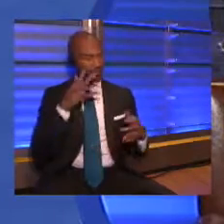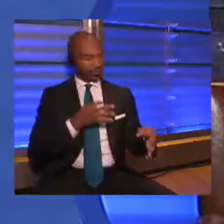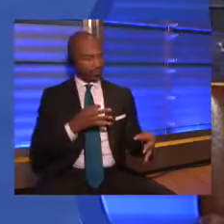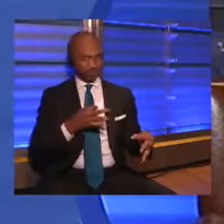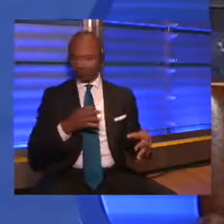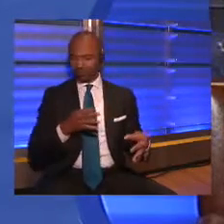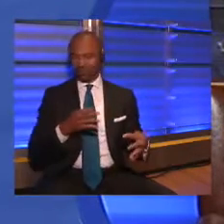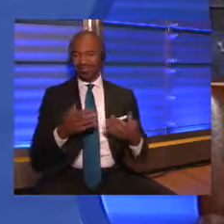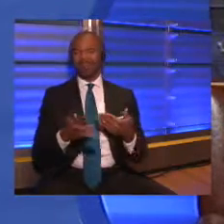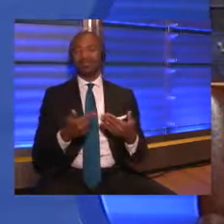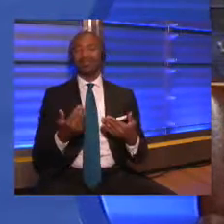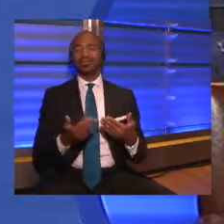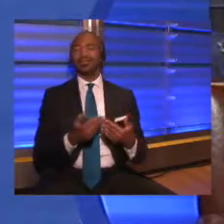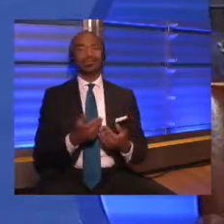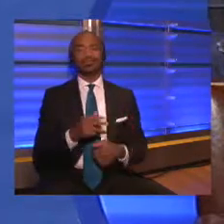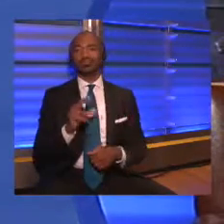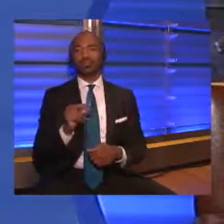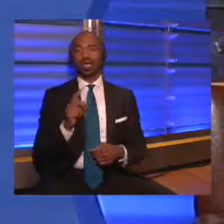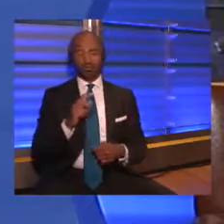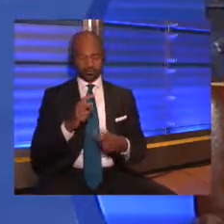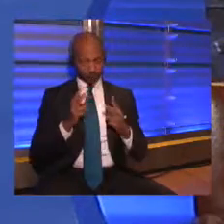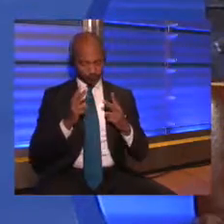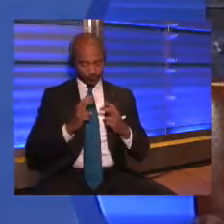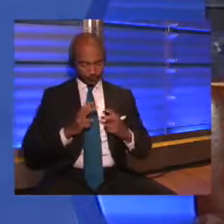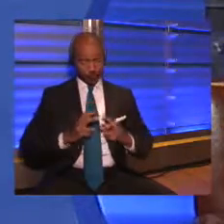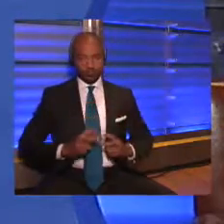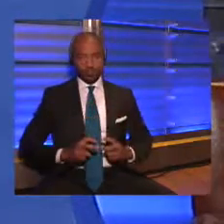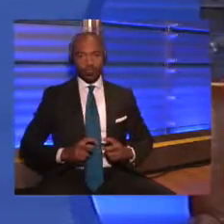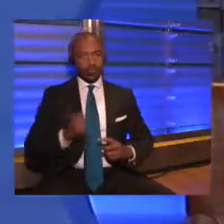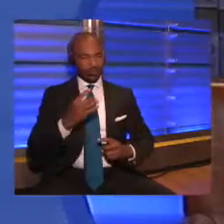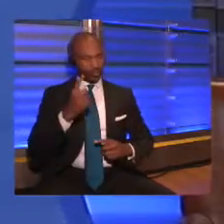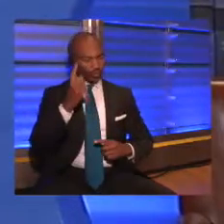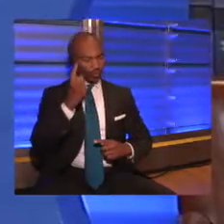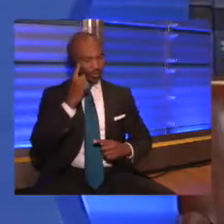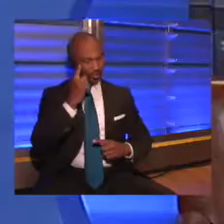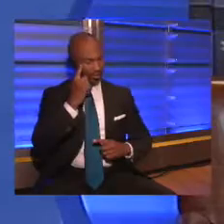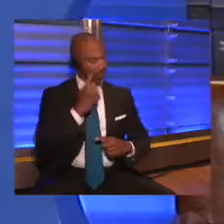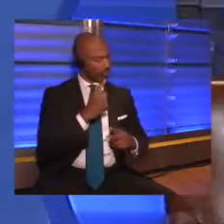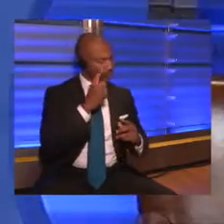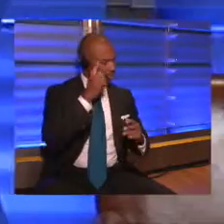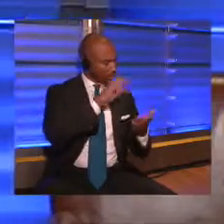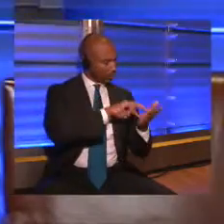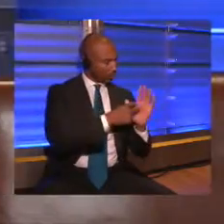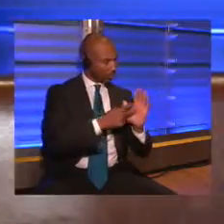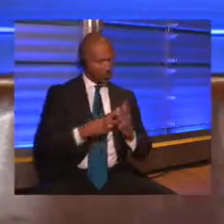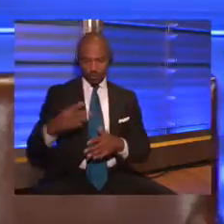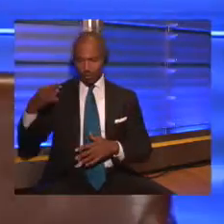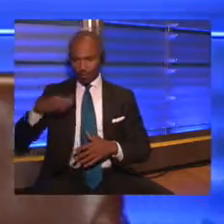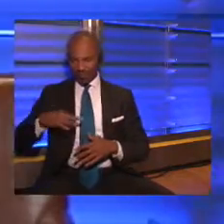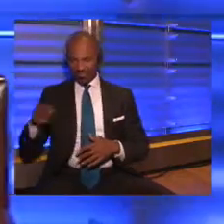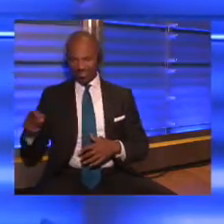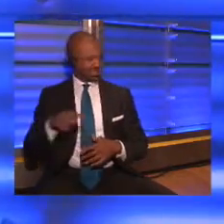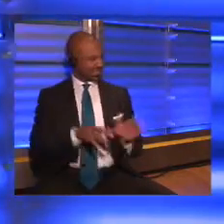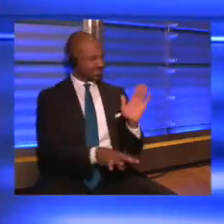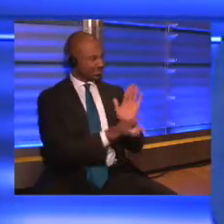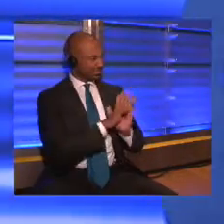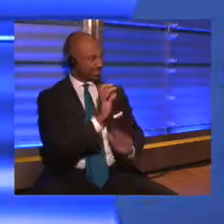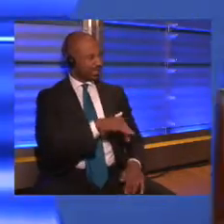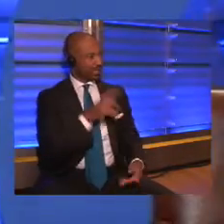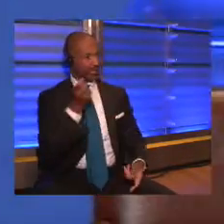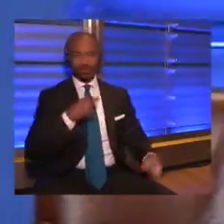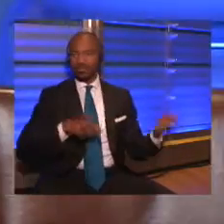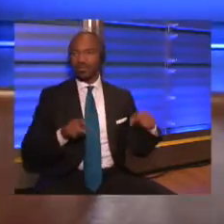there's a lot of gut check time when you put purpose over profit. And we faced one of these back in April